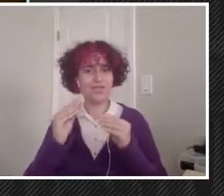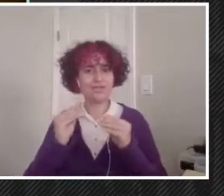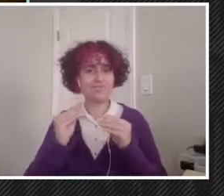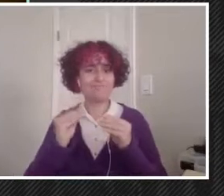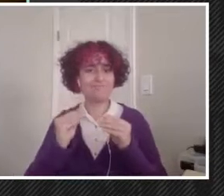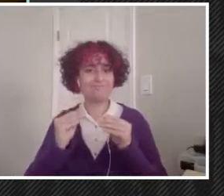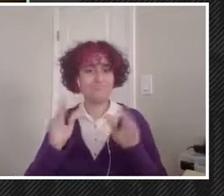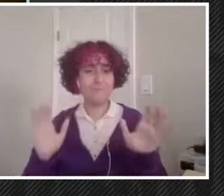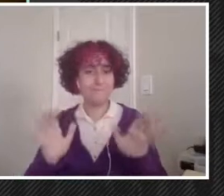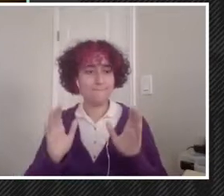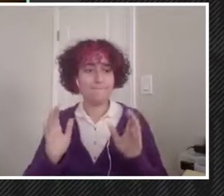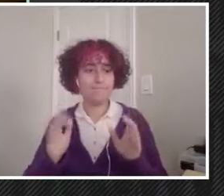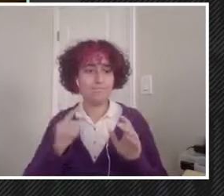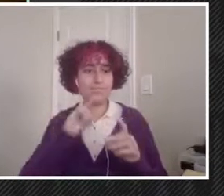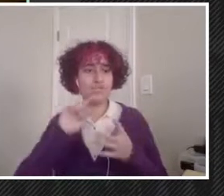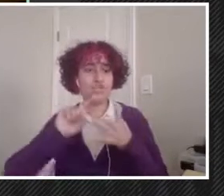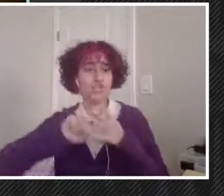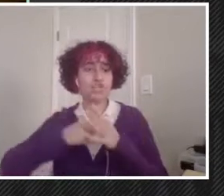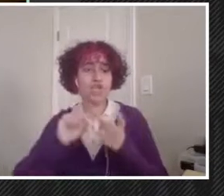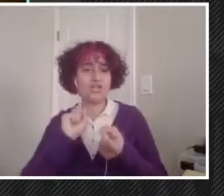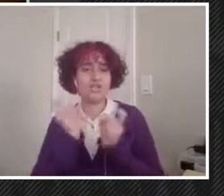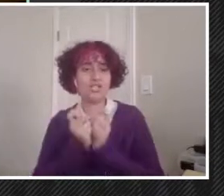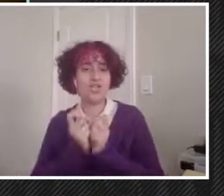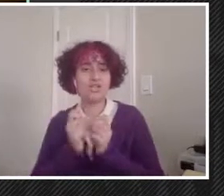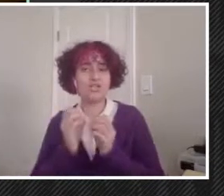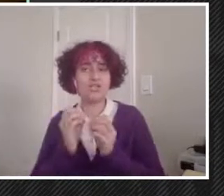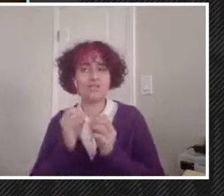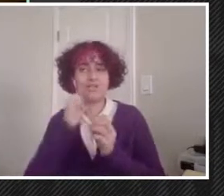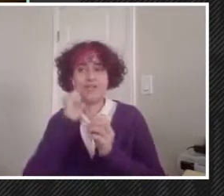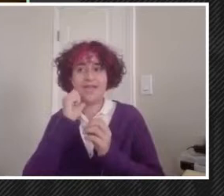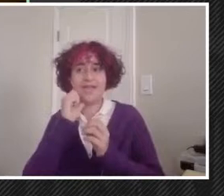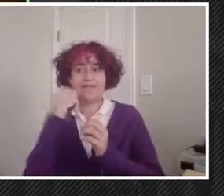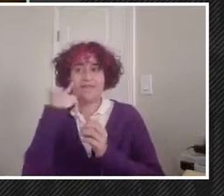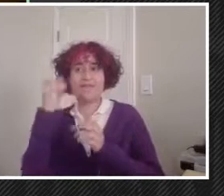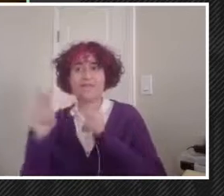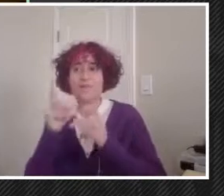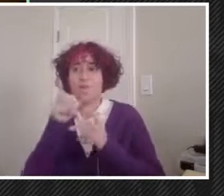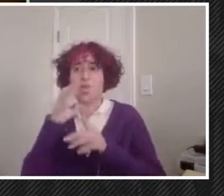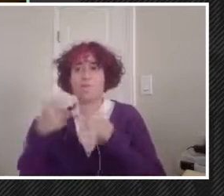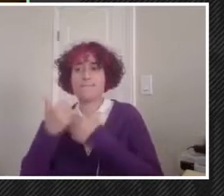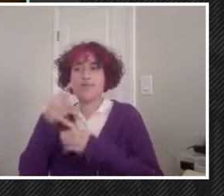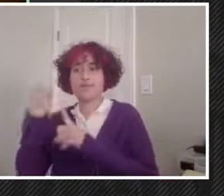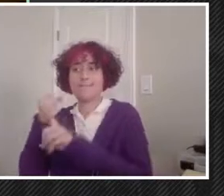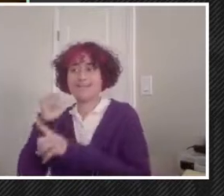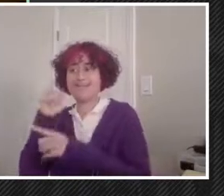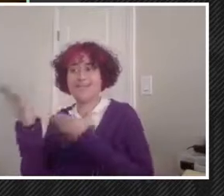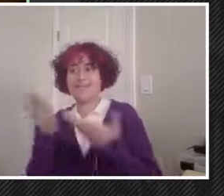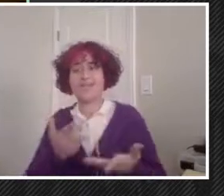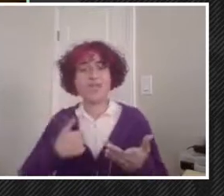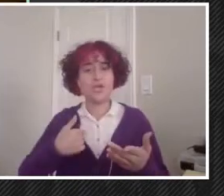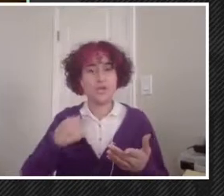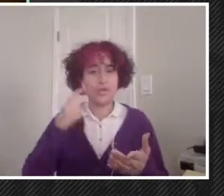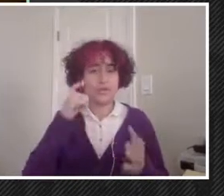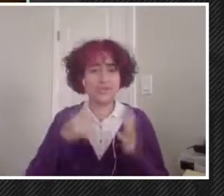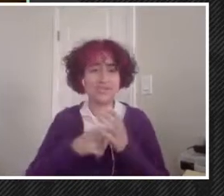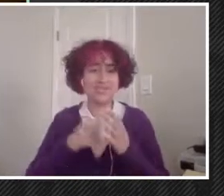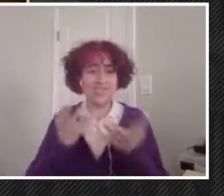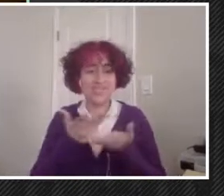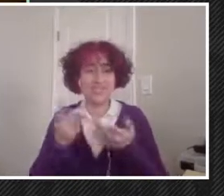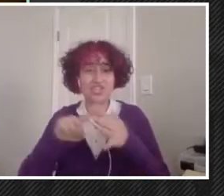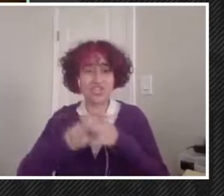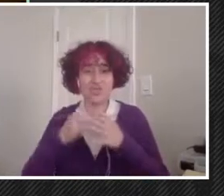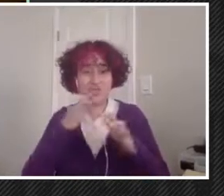most impacted. And often you see that things get stale when elected officials or people who are trying to move these things forward don't have